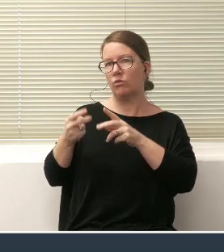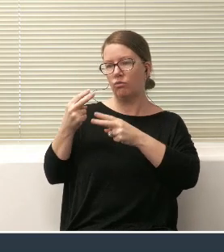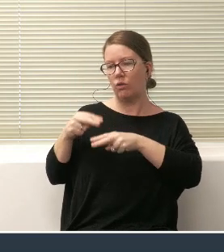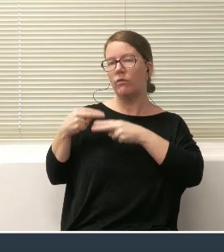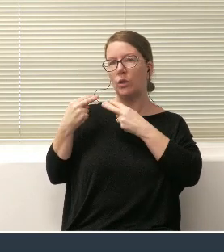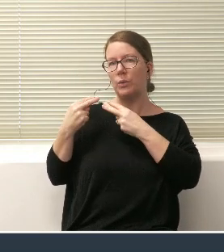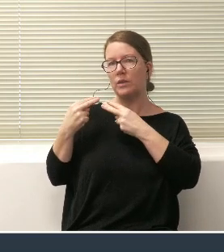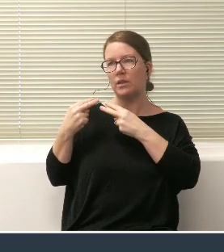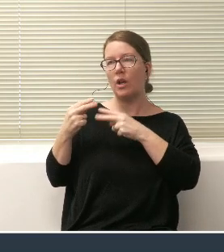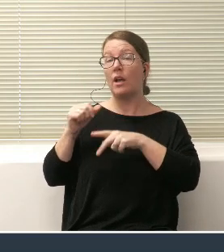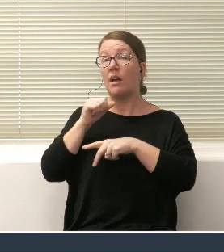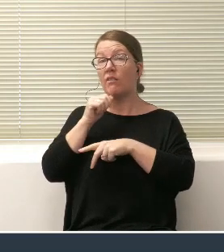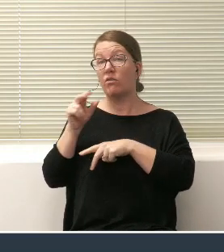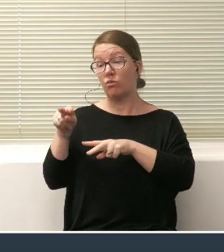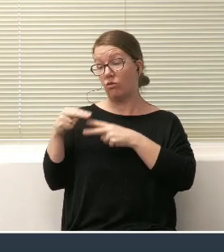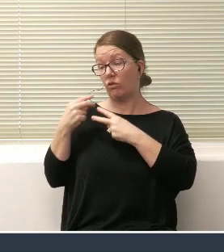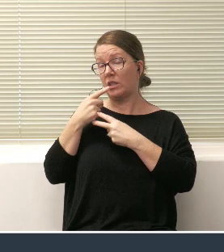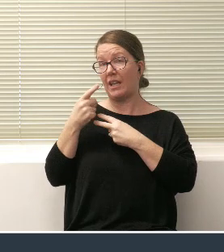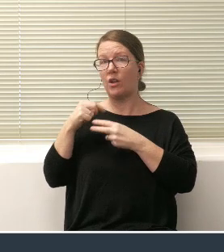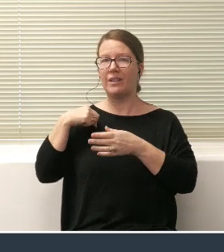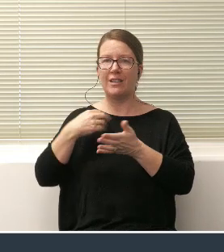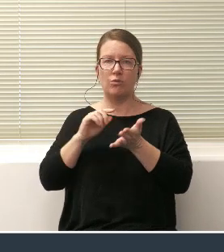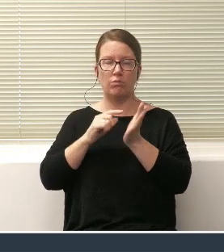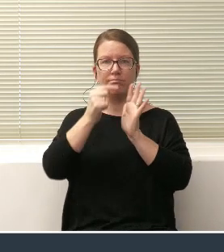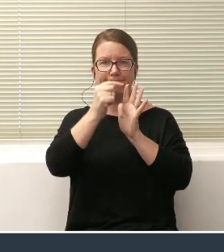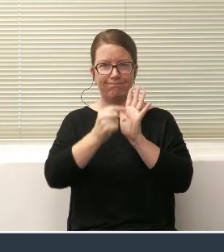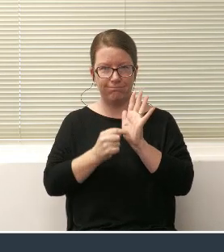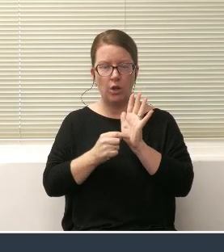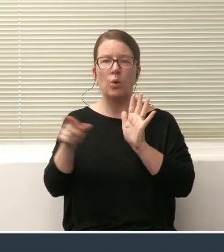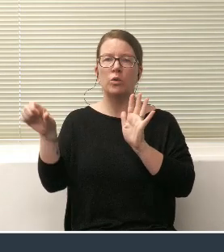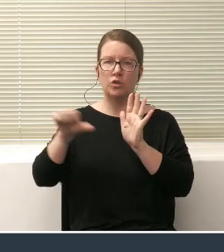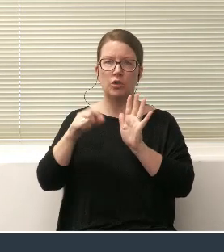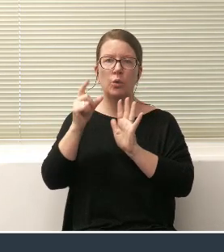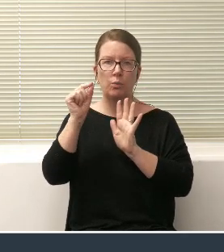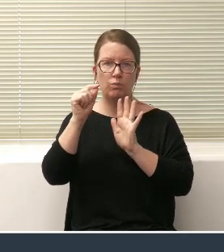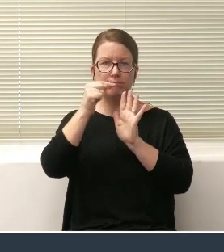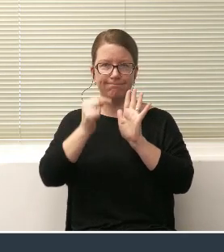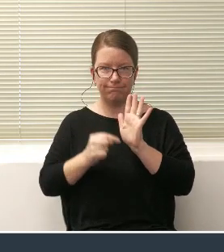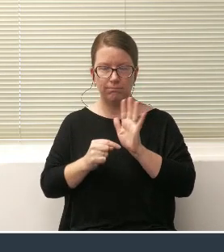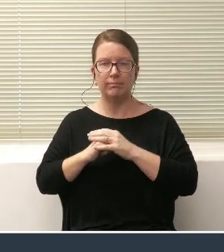ourselves, and therefore we need to implement the recommendations and our commitment regionally to coastal hazards. So